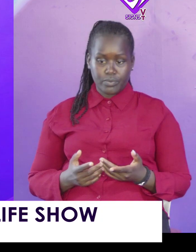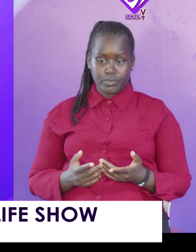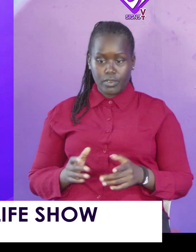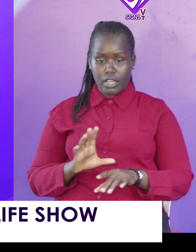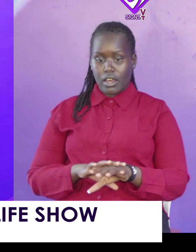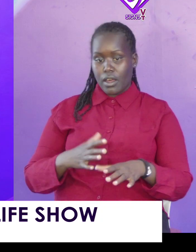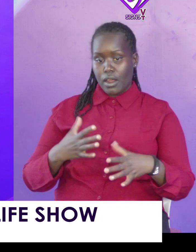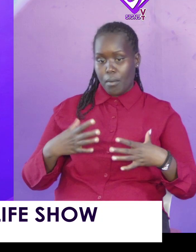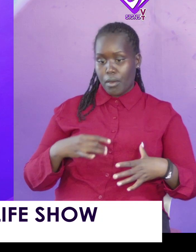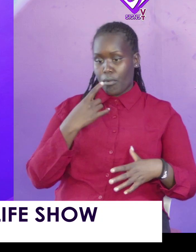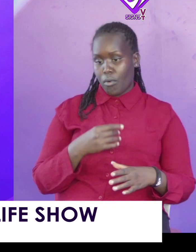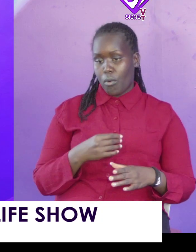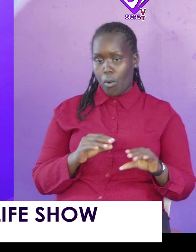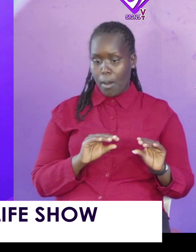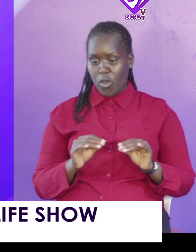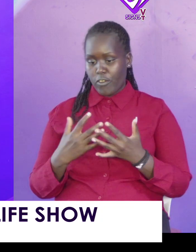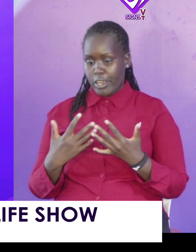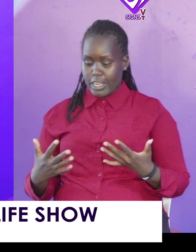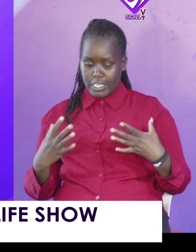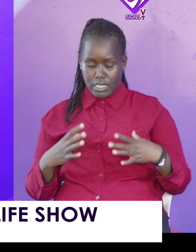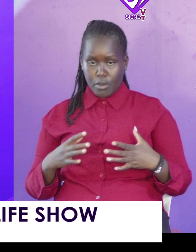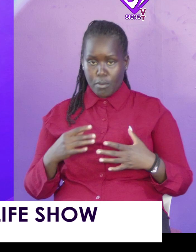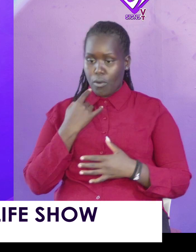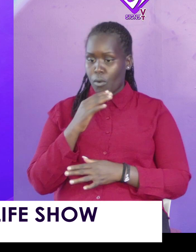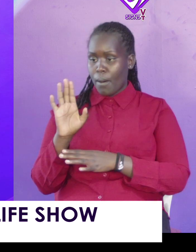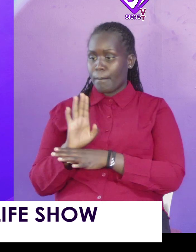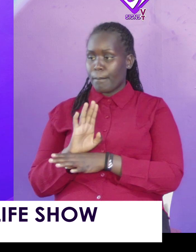around people that are moving stuff. People that are busy